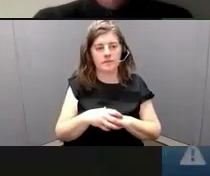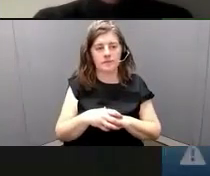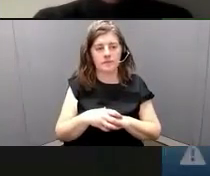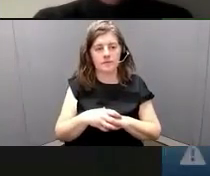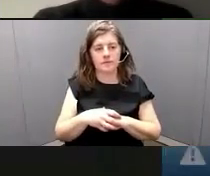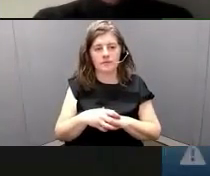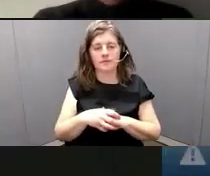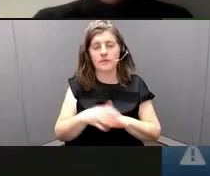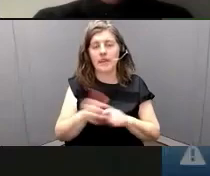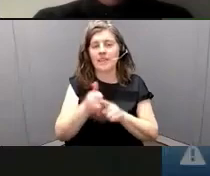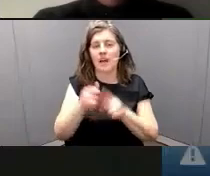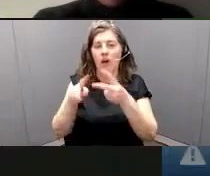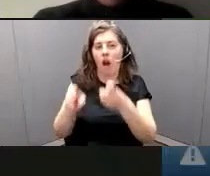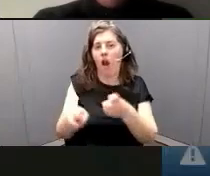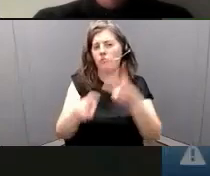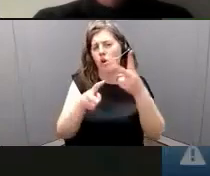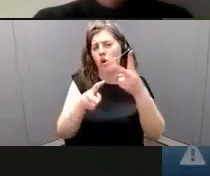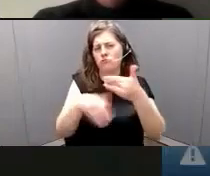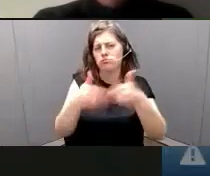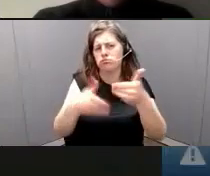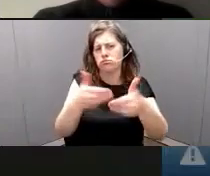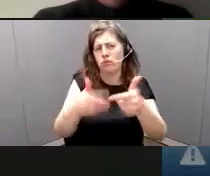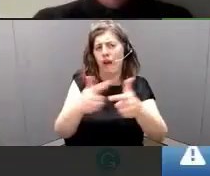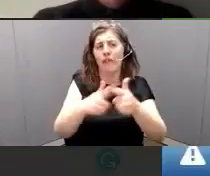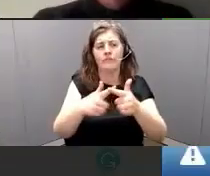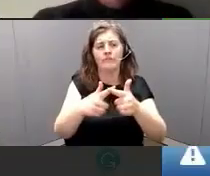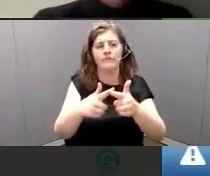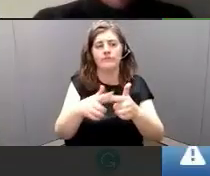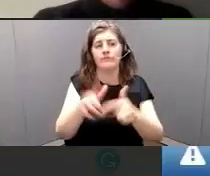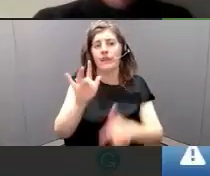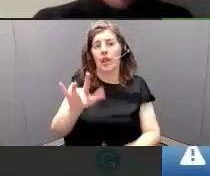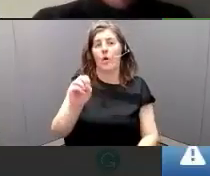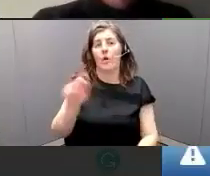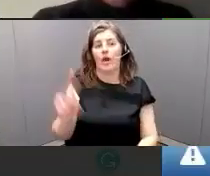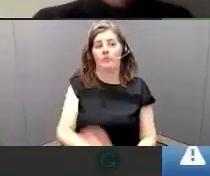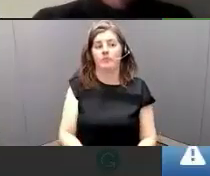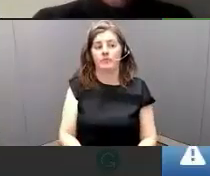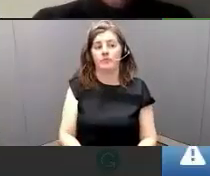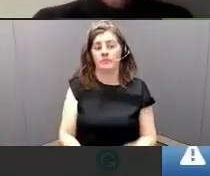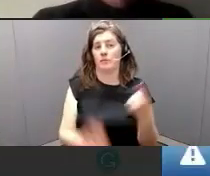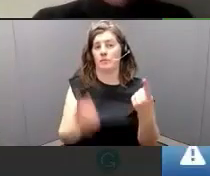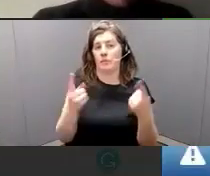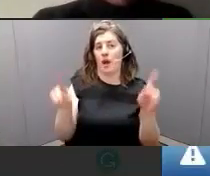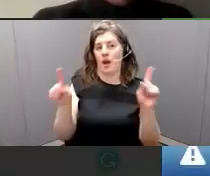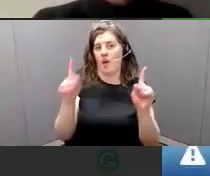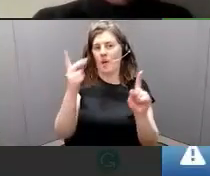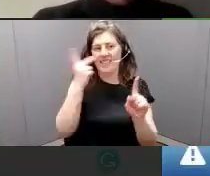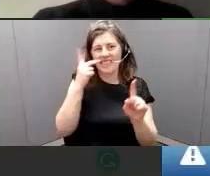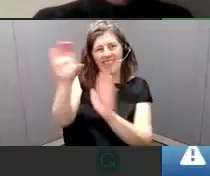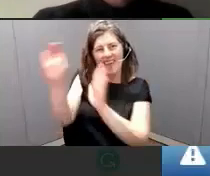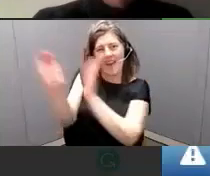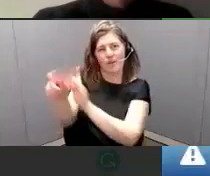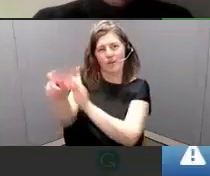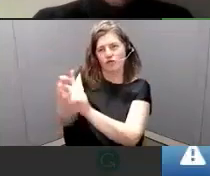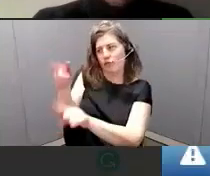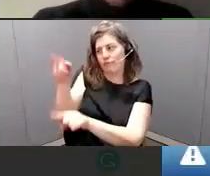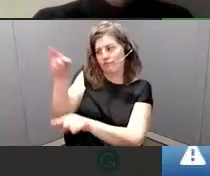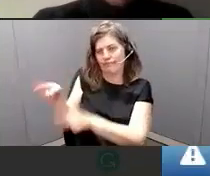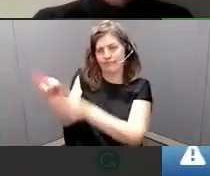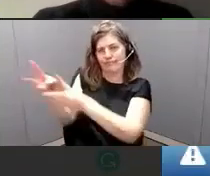It'll upload for a couple of seconds, and then let's just click OK. And now we have our image right